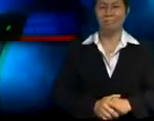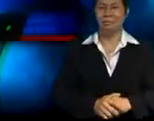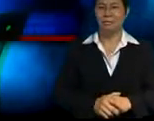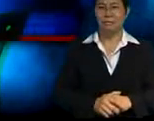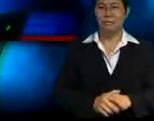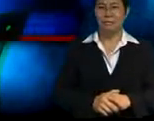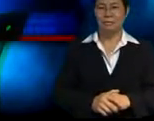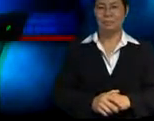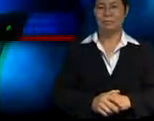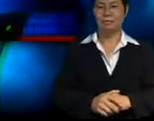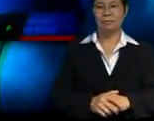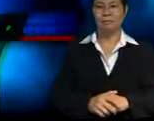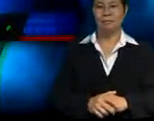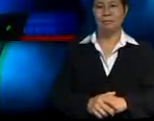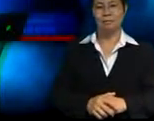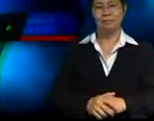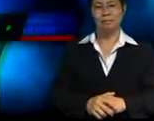But crustaceans?